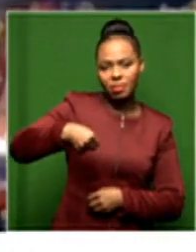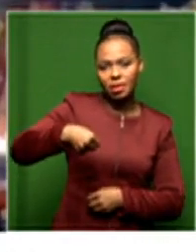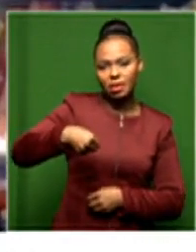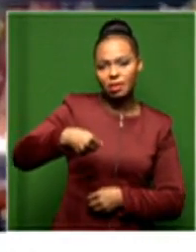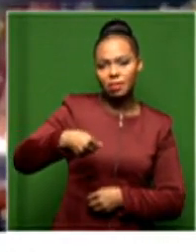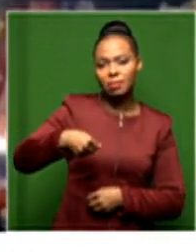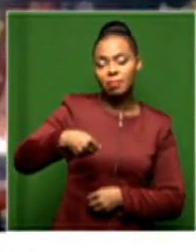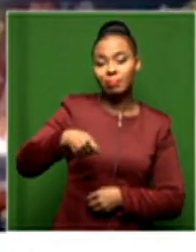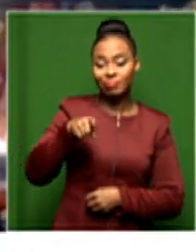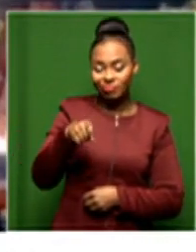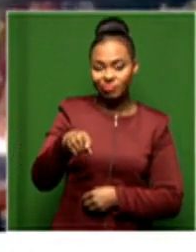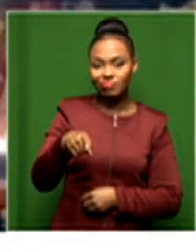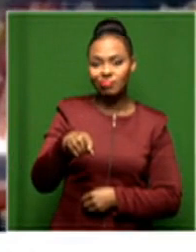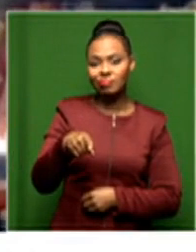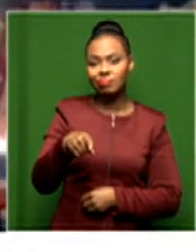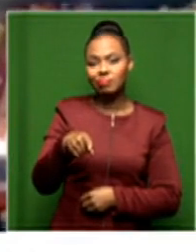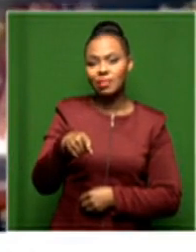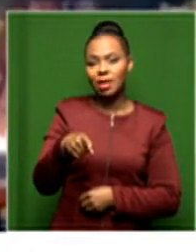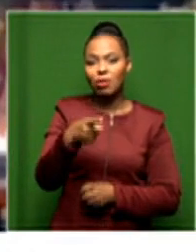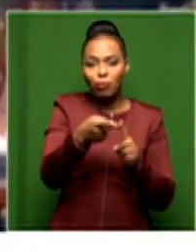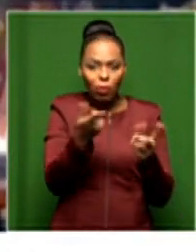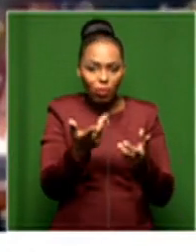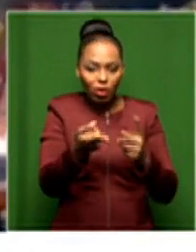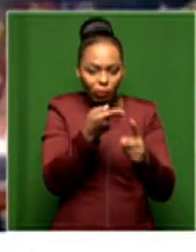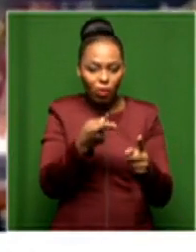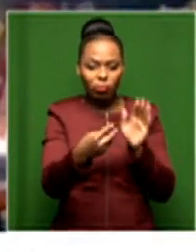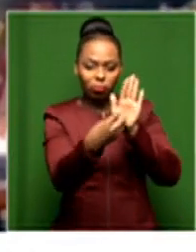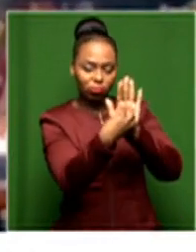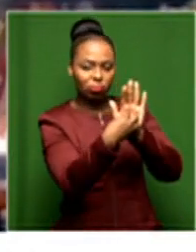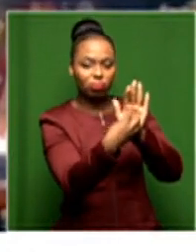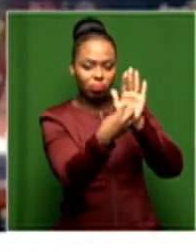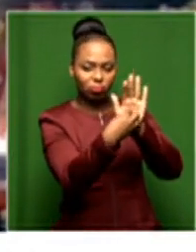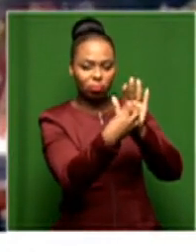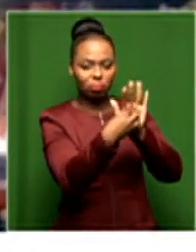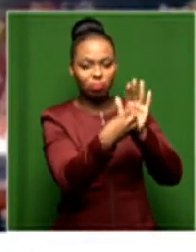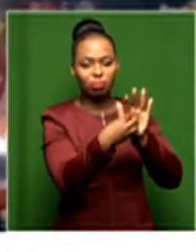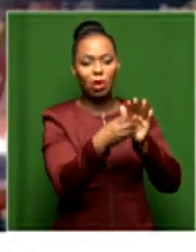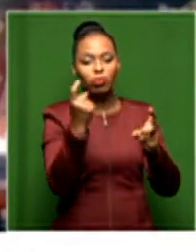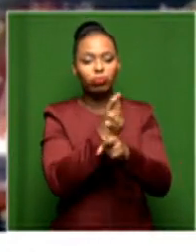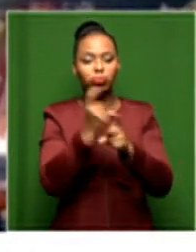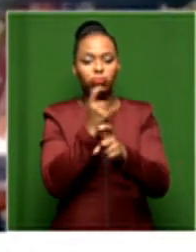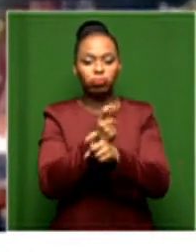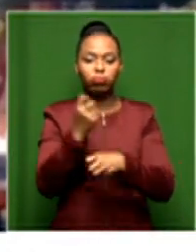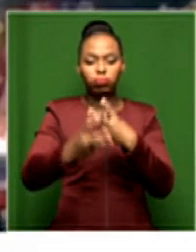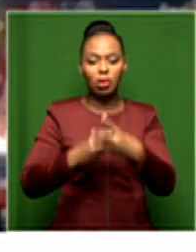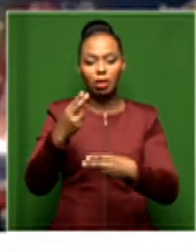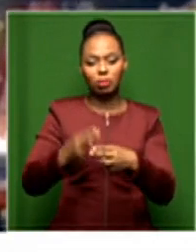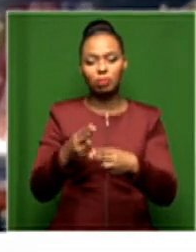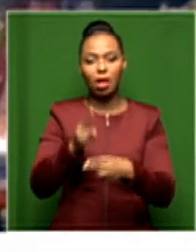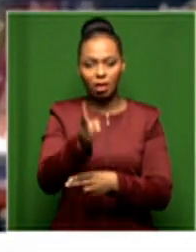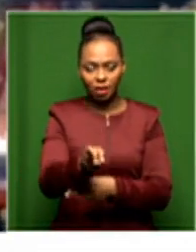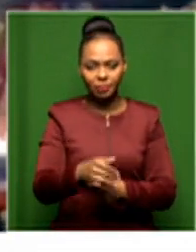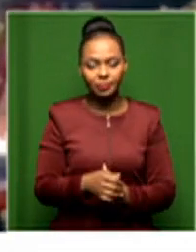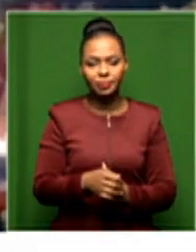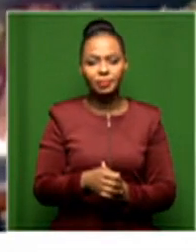carries the wordage of recycled or a percentage of recycled material in the carrier bags, and that the Plastics Pact